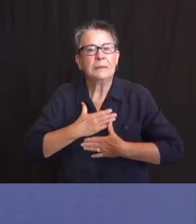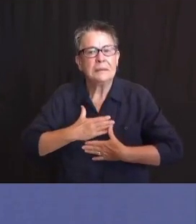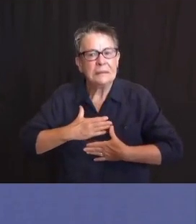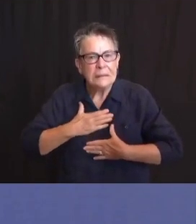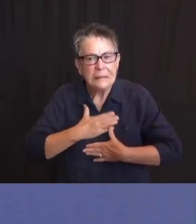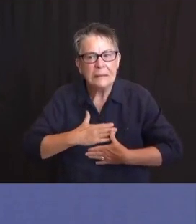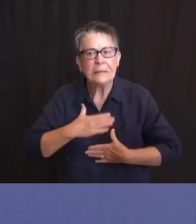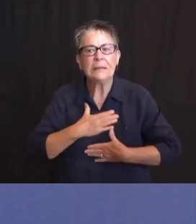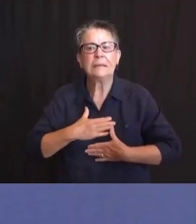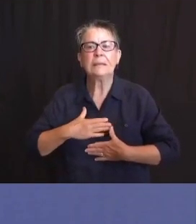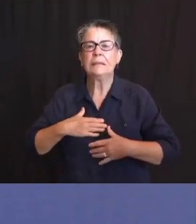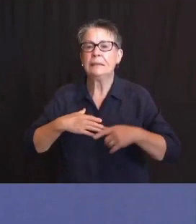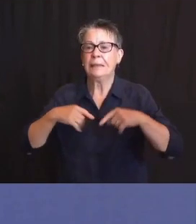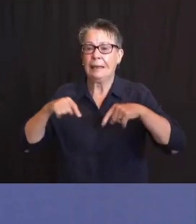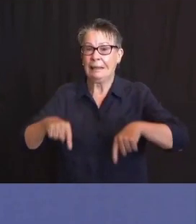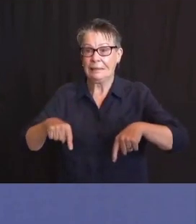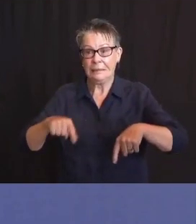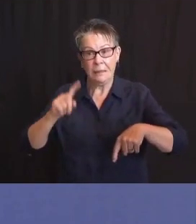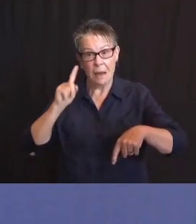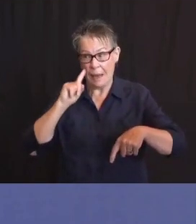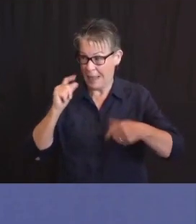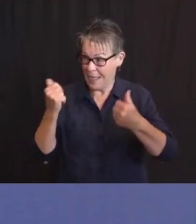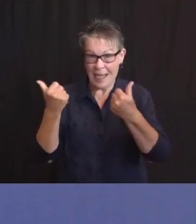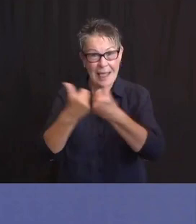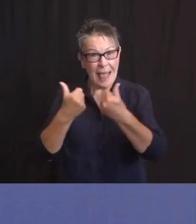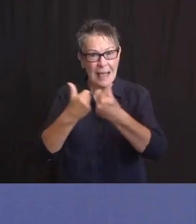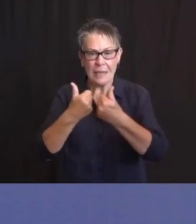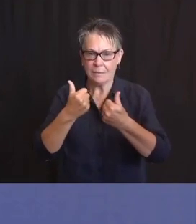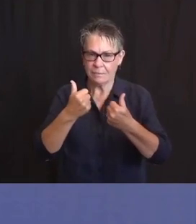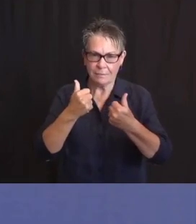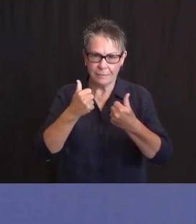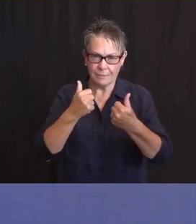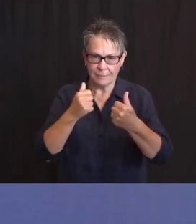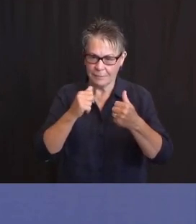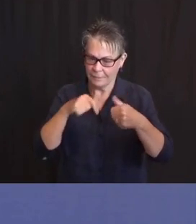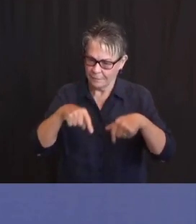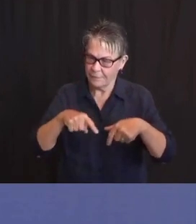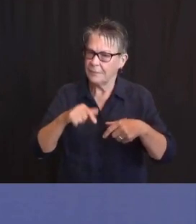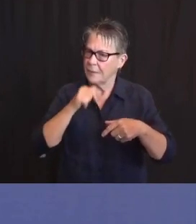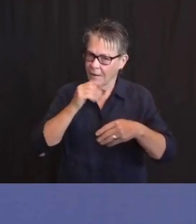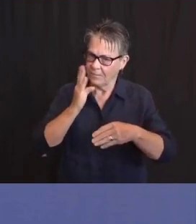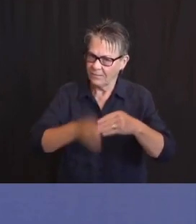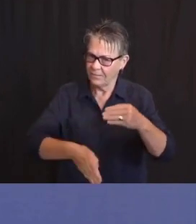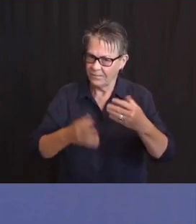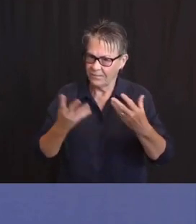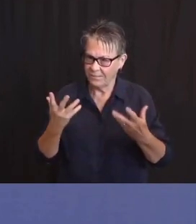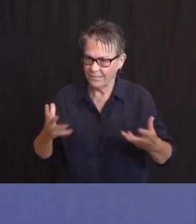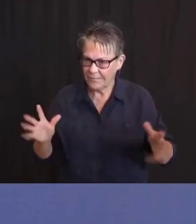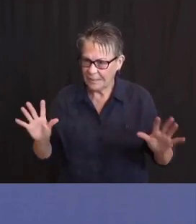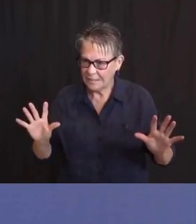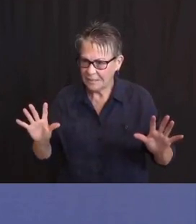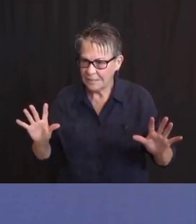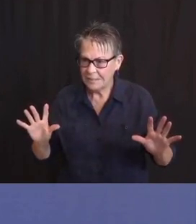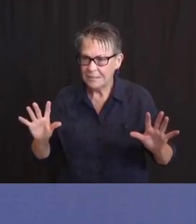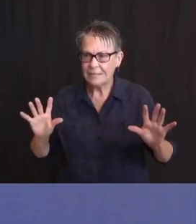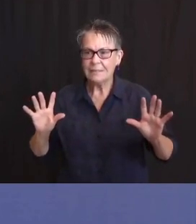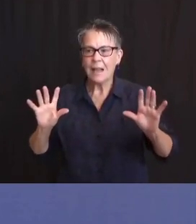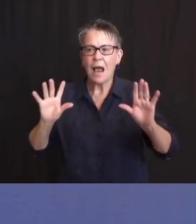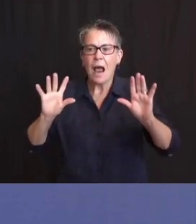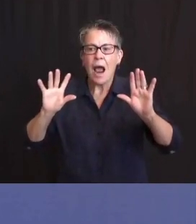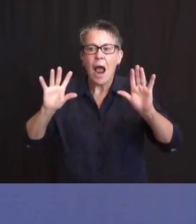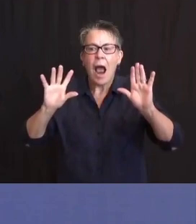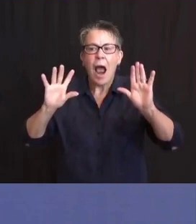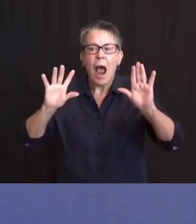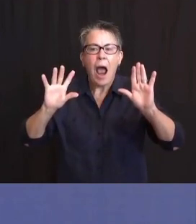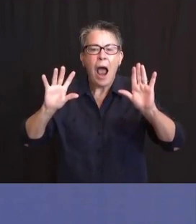over. There is still time on the clock. I wish we could tell you how much time there is on the clock, but we're not out of the woods. And if you have any doubt,